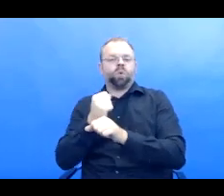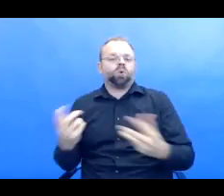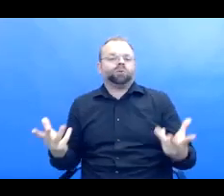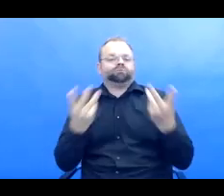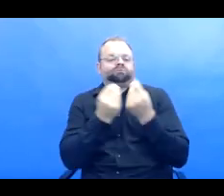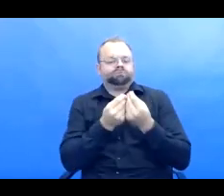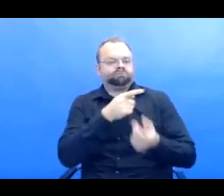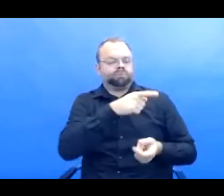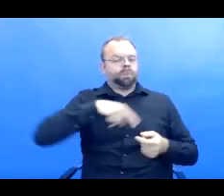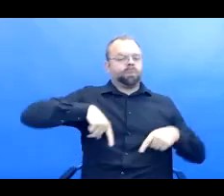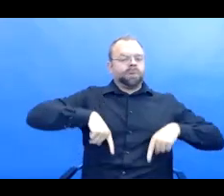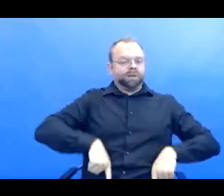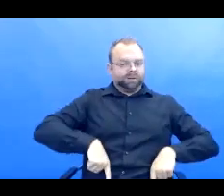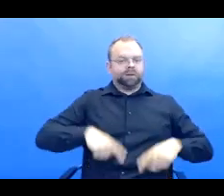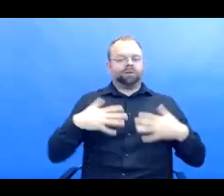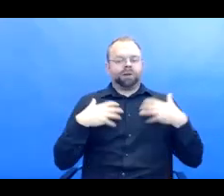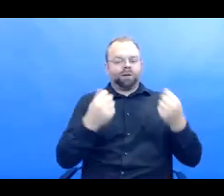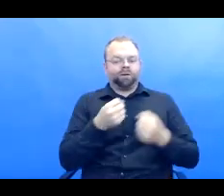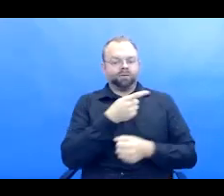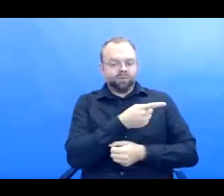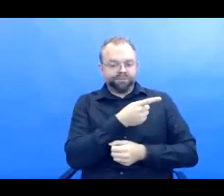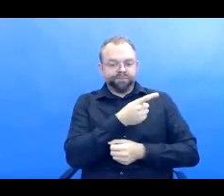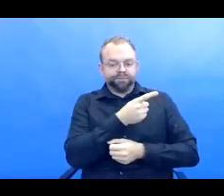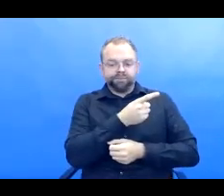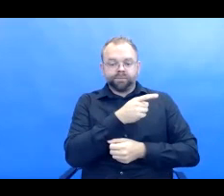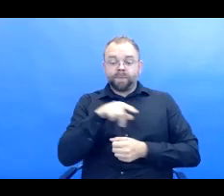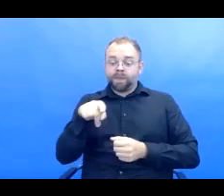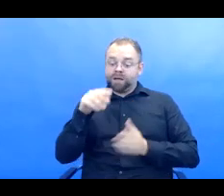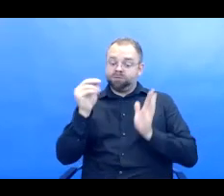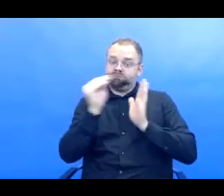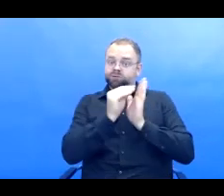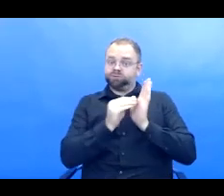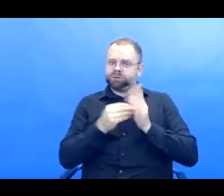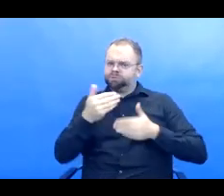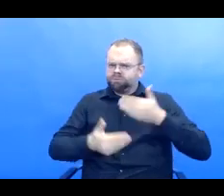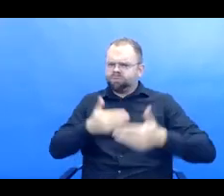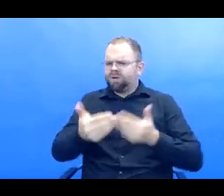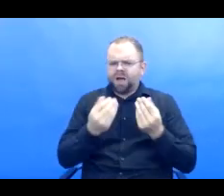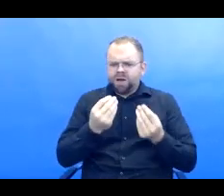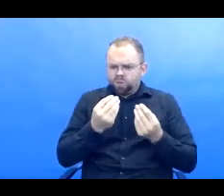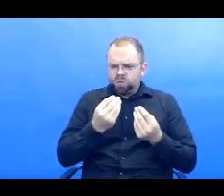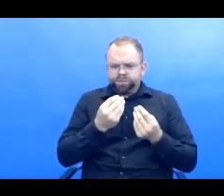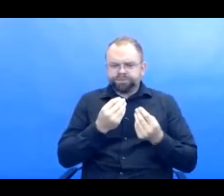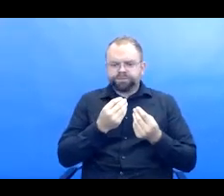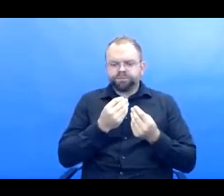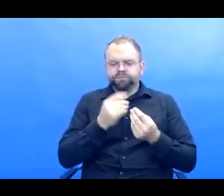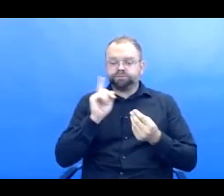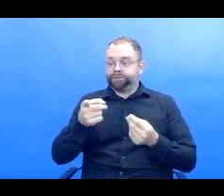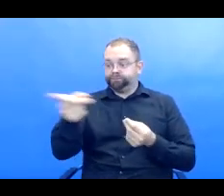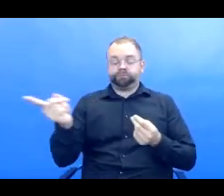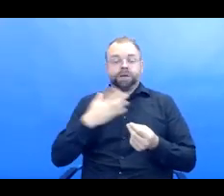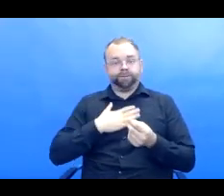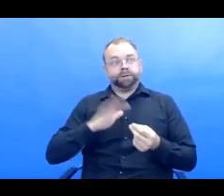a medical board that has to sit to assess an individual. So a person has to book an appointment for